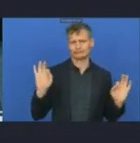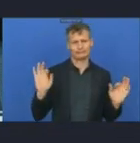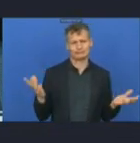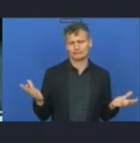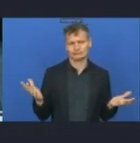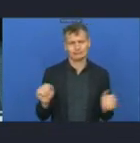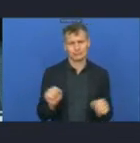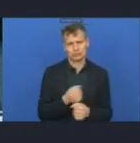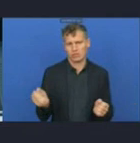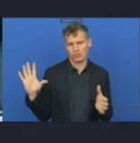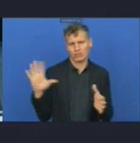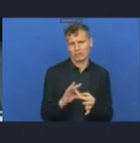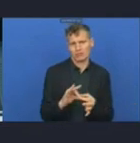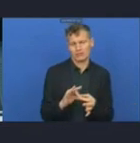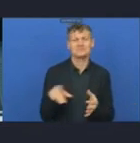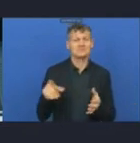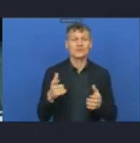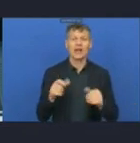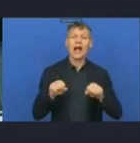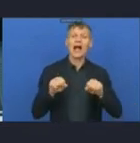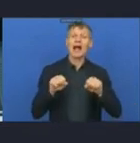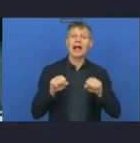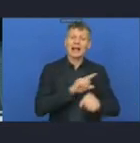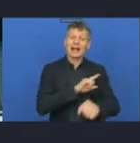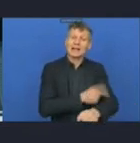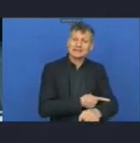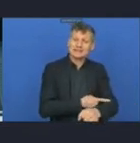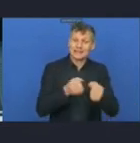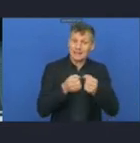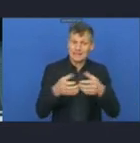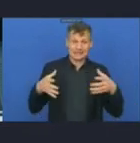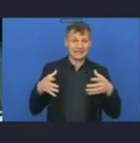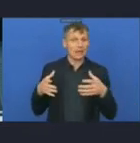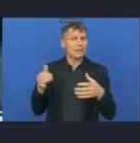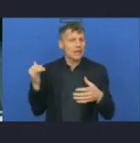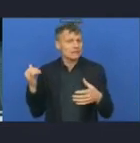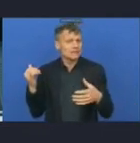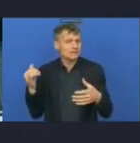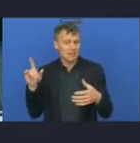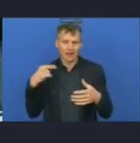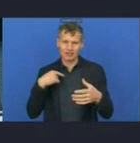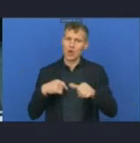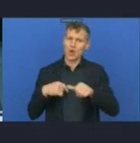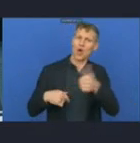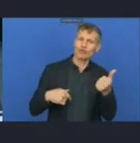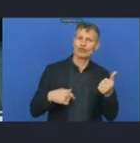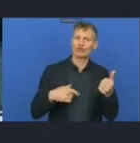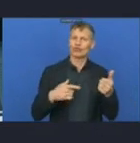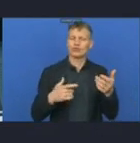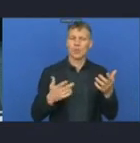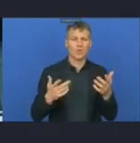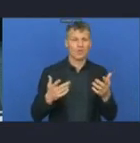capacity building action, yes, but not for these not-for-profit European sport events. This must be clear. So we are talking about, as Gael